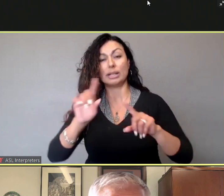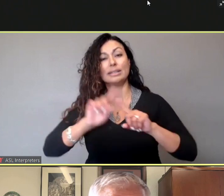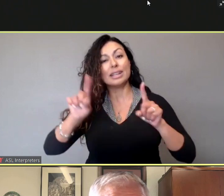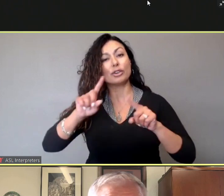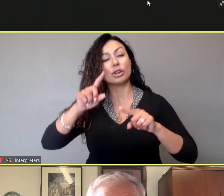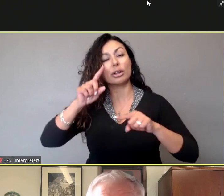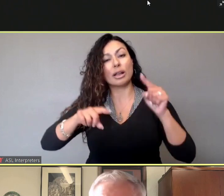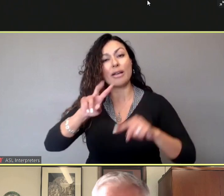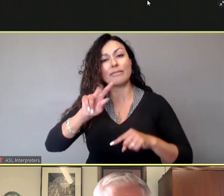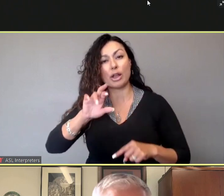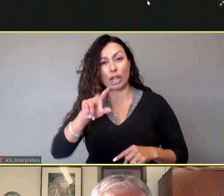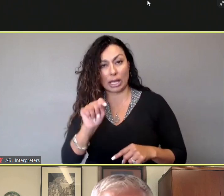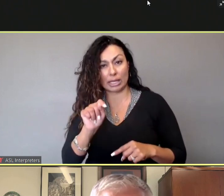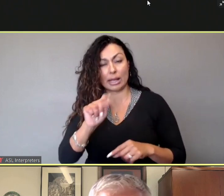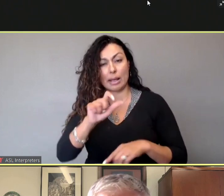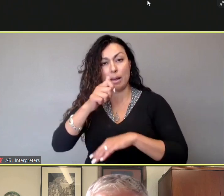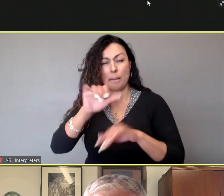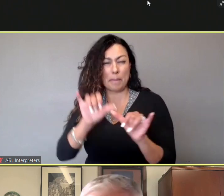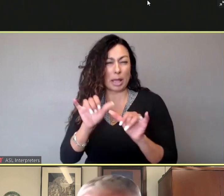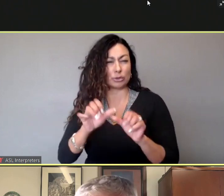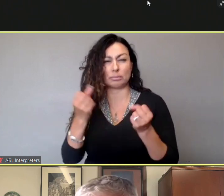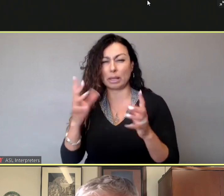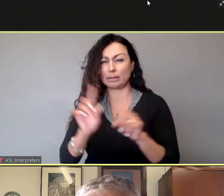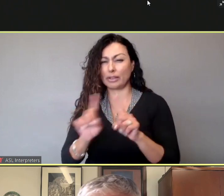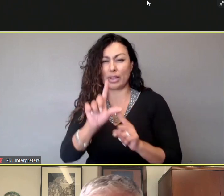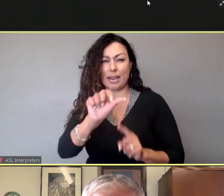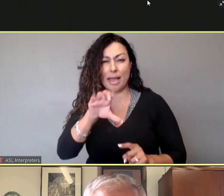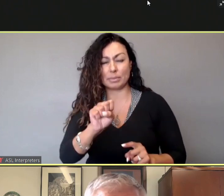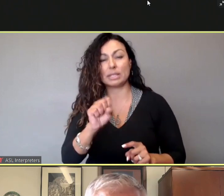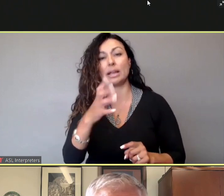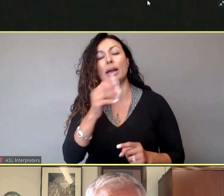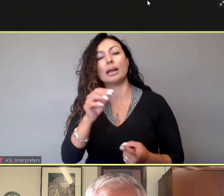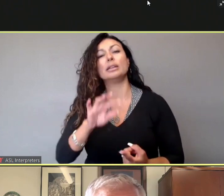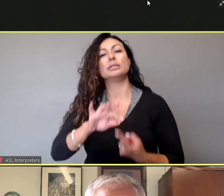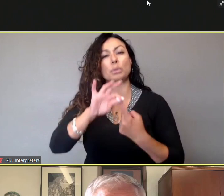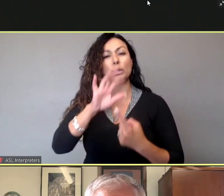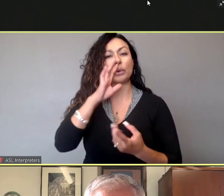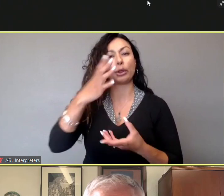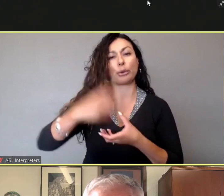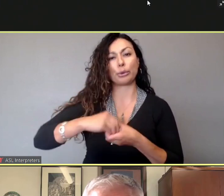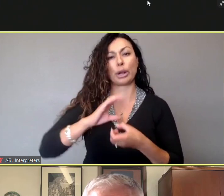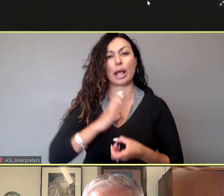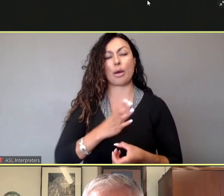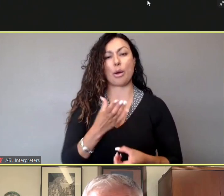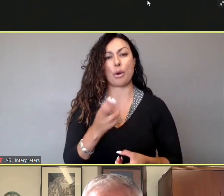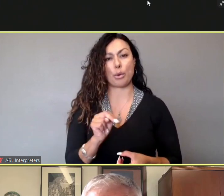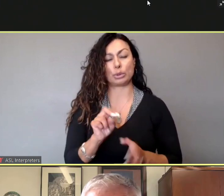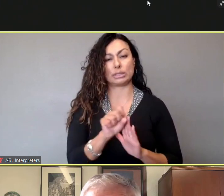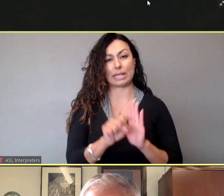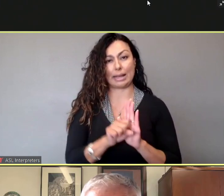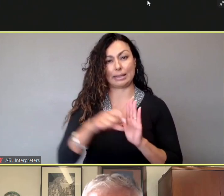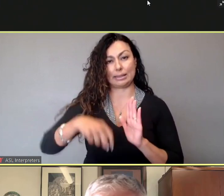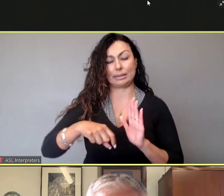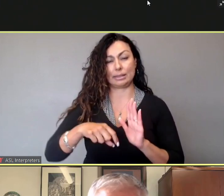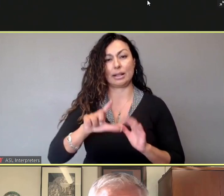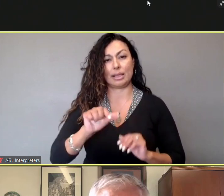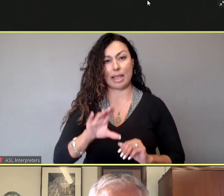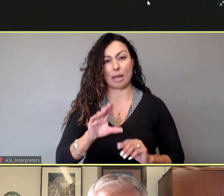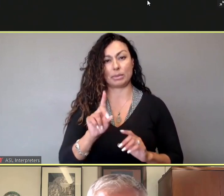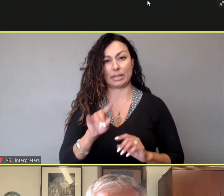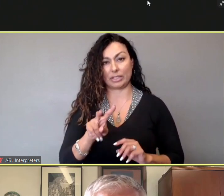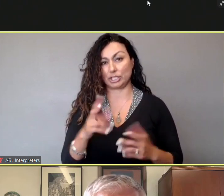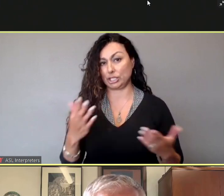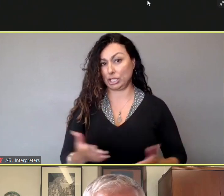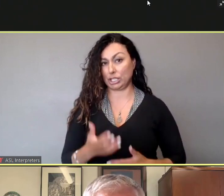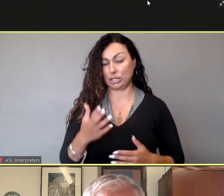variants as measured by a lot of different labs, and especially important to include our own state lab division here in New Mexico,